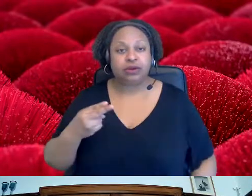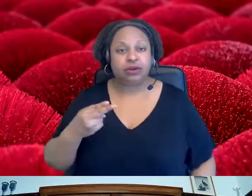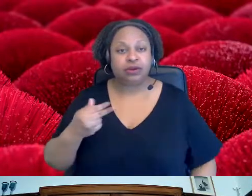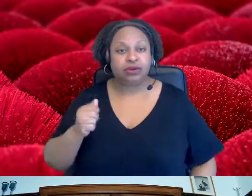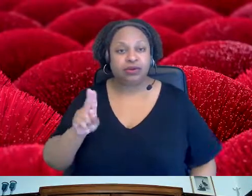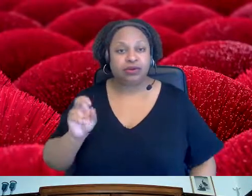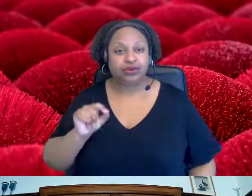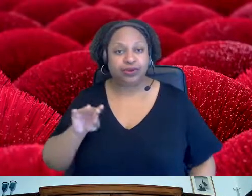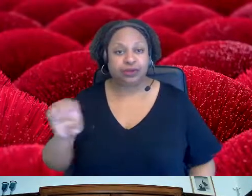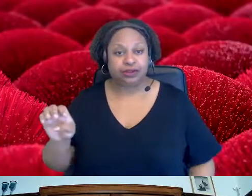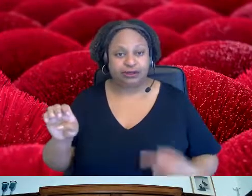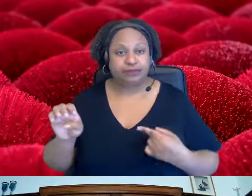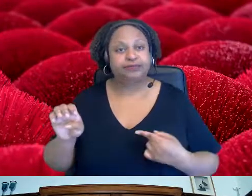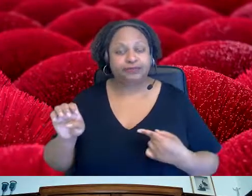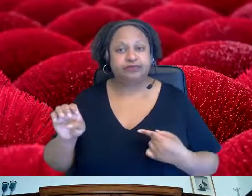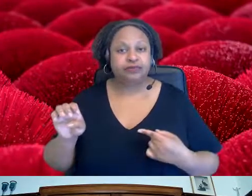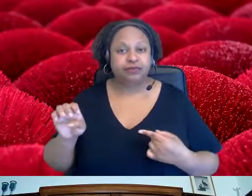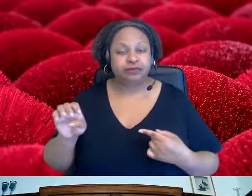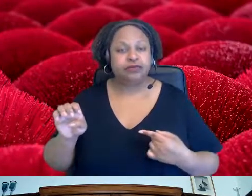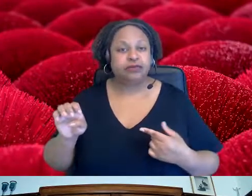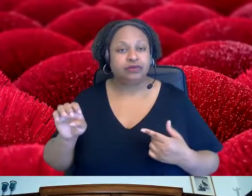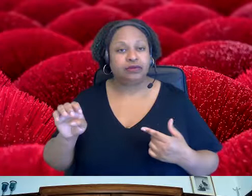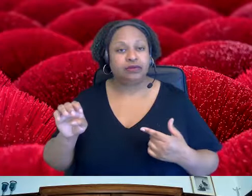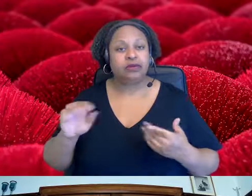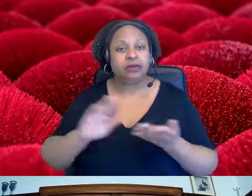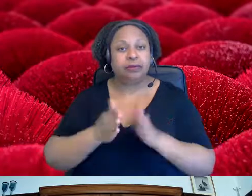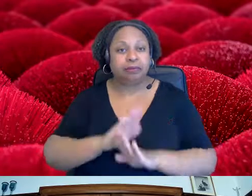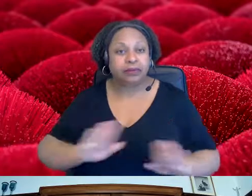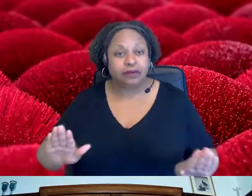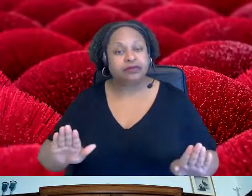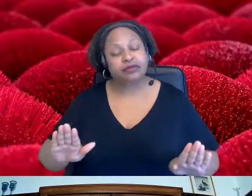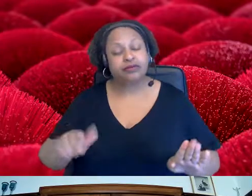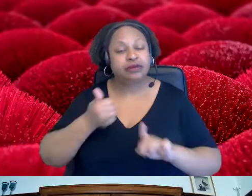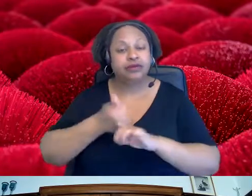a, you know, the universal document to be shared with all.